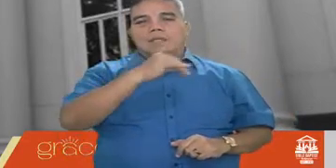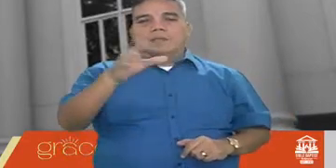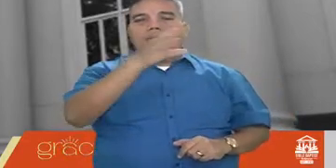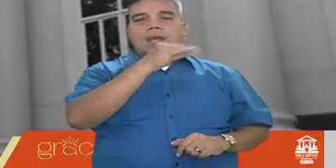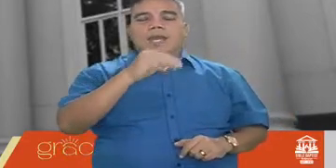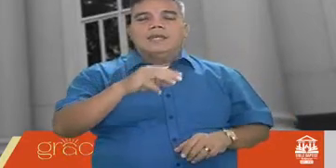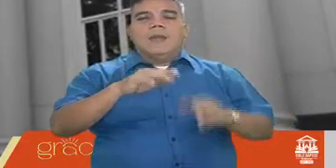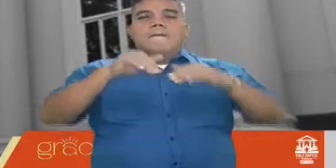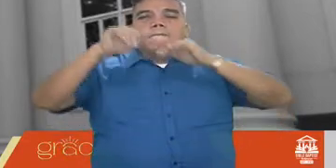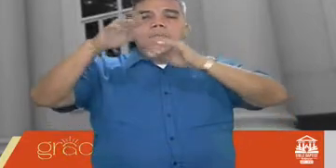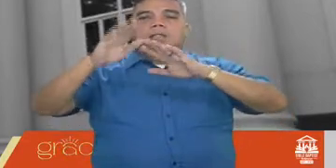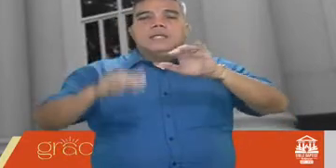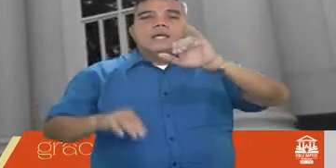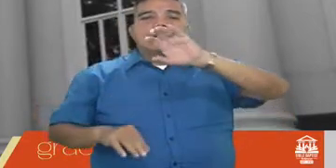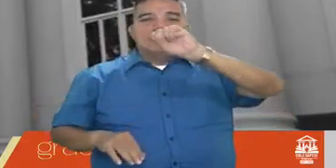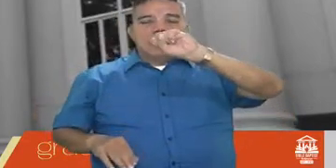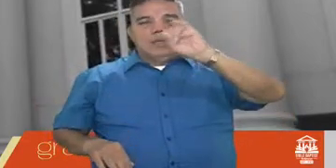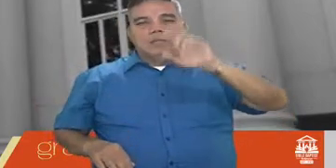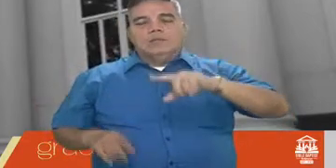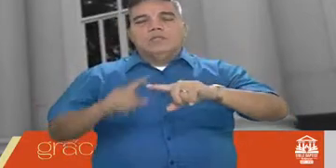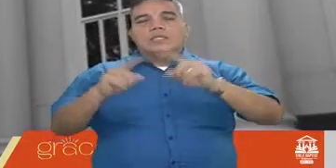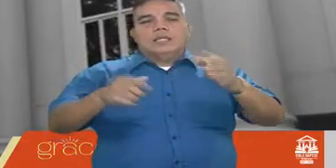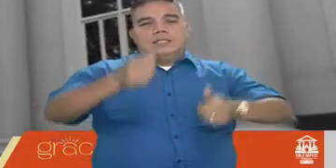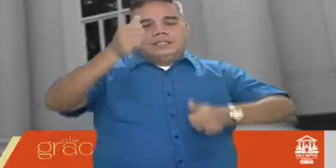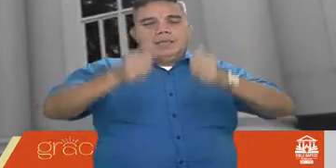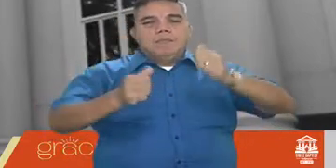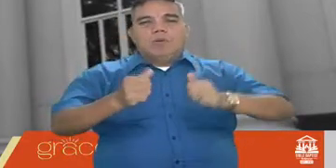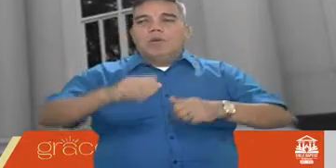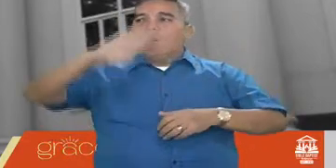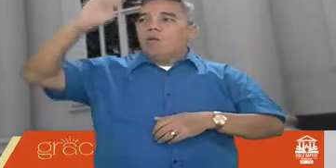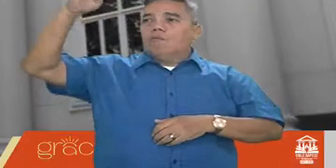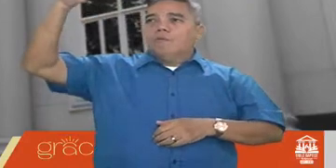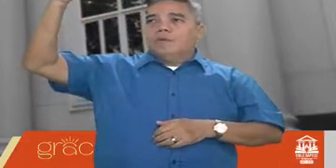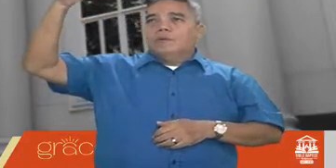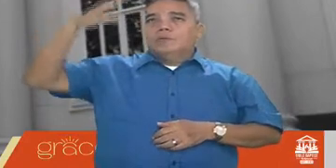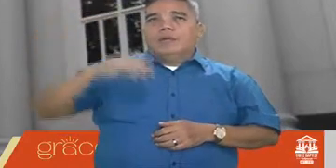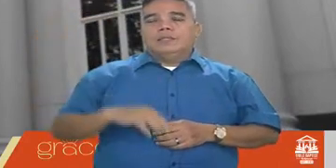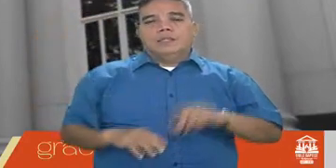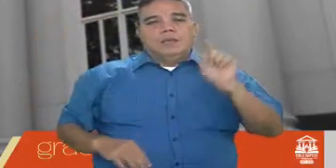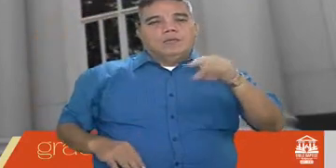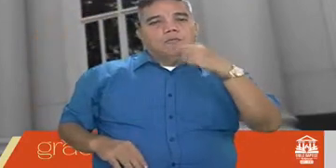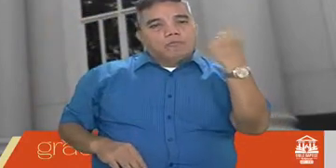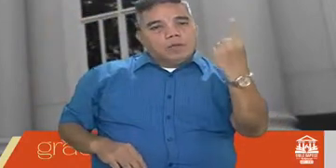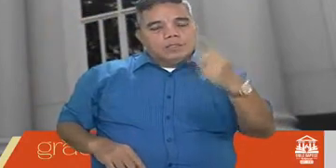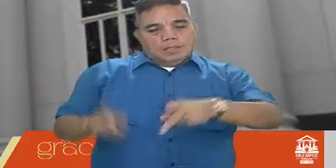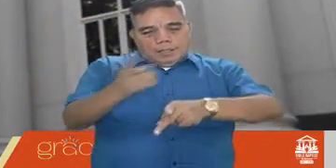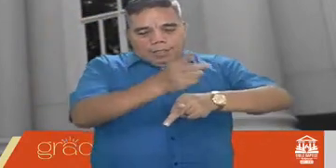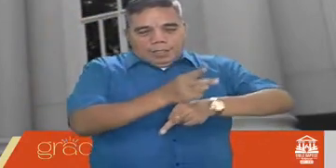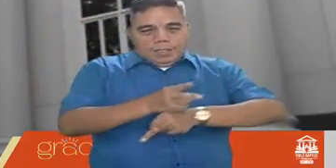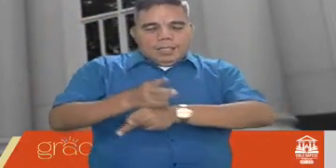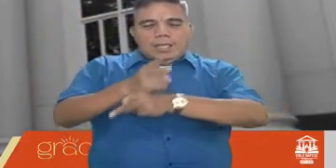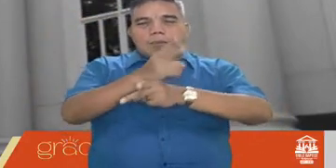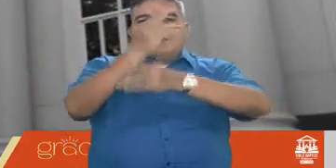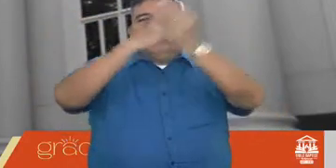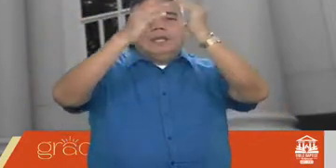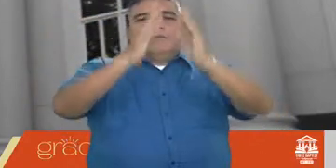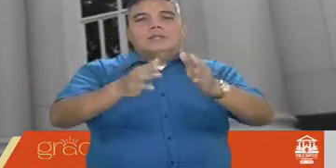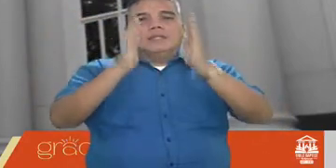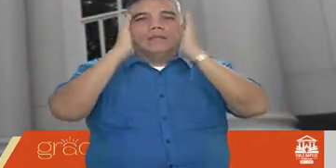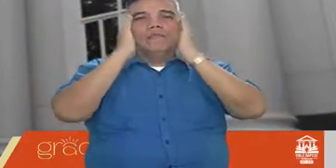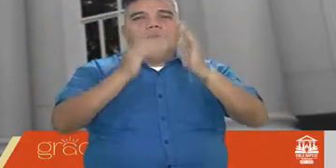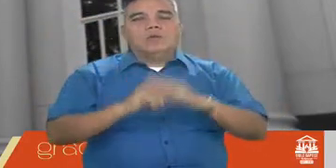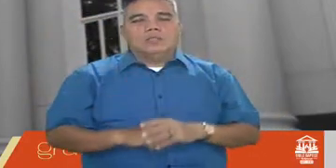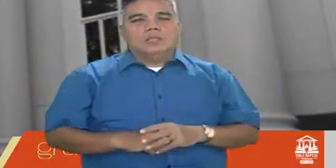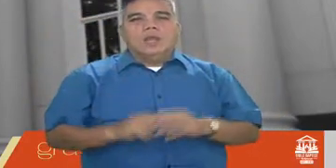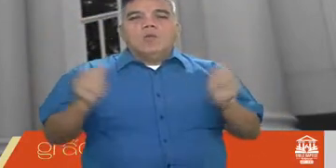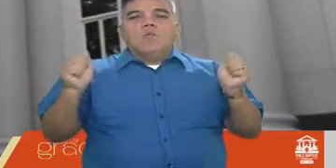then and Mount Zion, which is the symbol of grace. And so, first, keep a heavenly focus. And we would